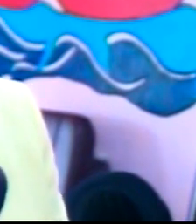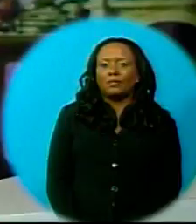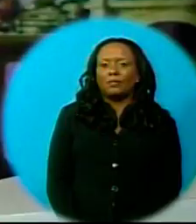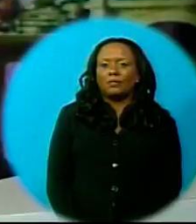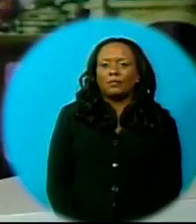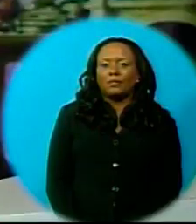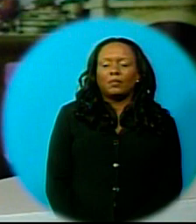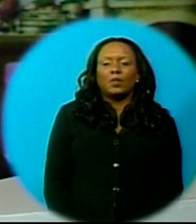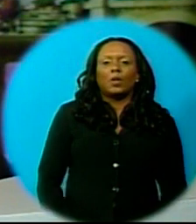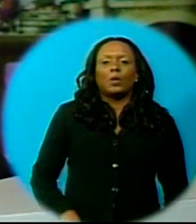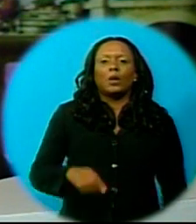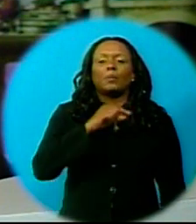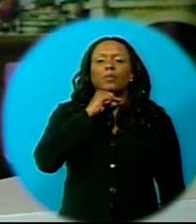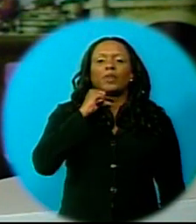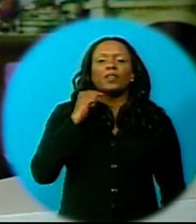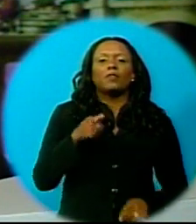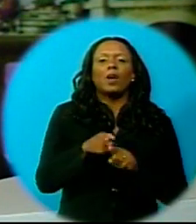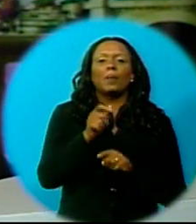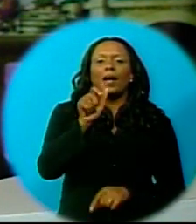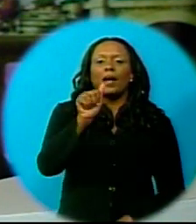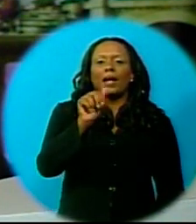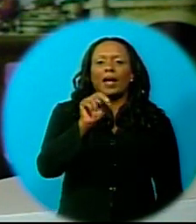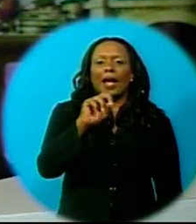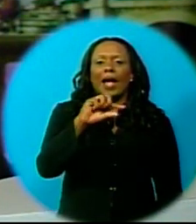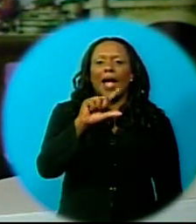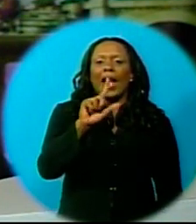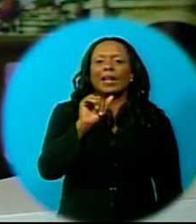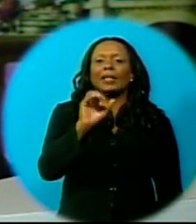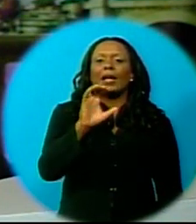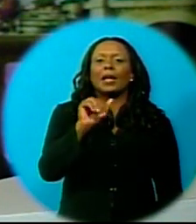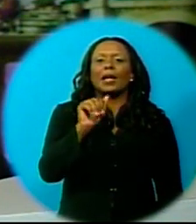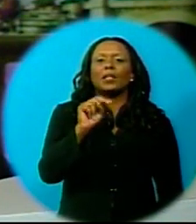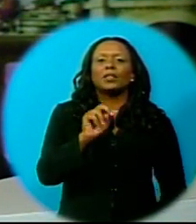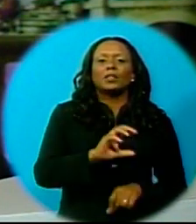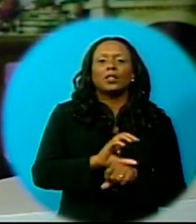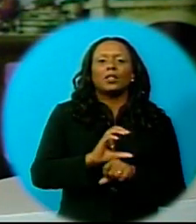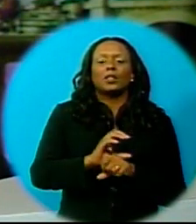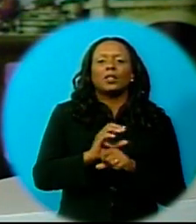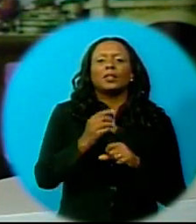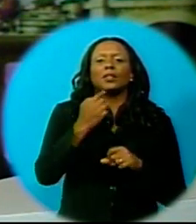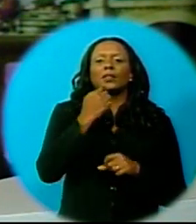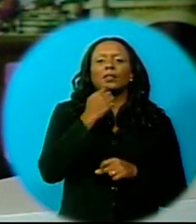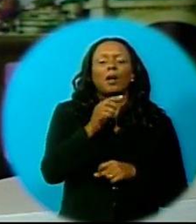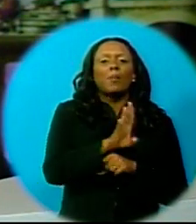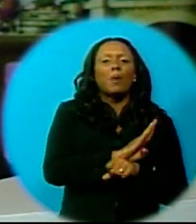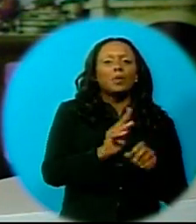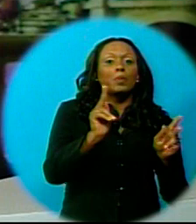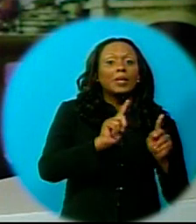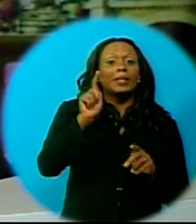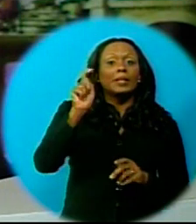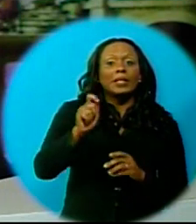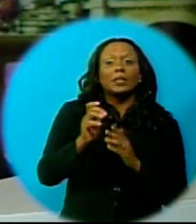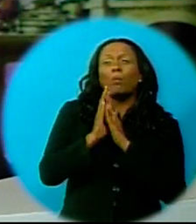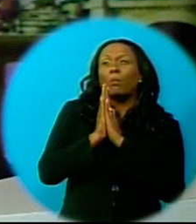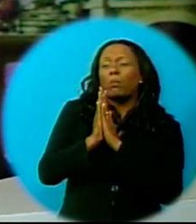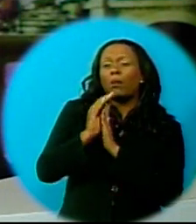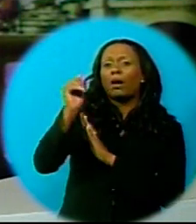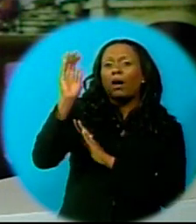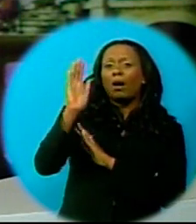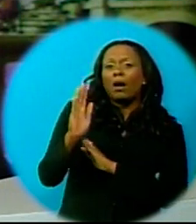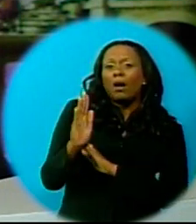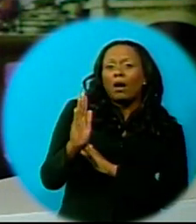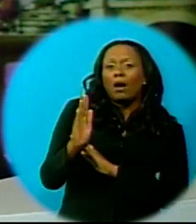visits. An Anglican cleric is advising Barbadians to consult God and His Word to overcome their